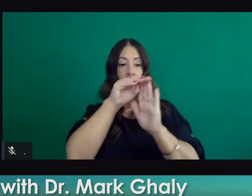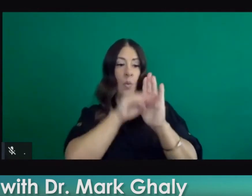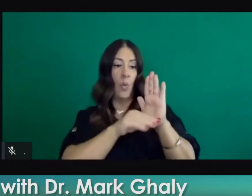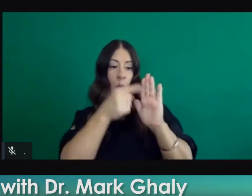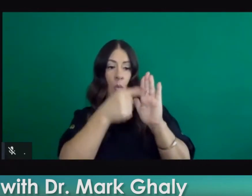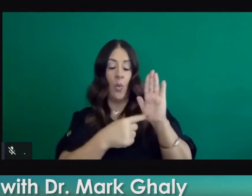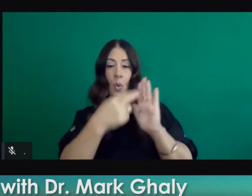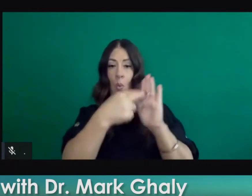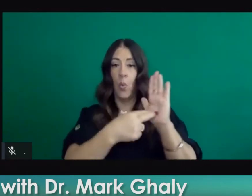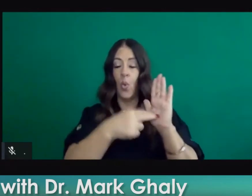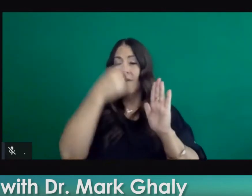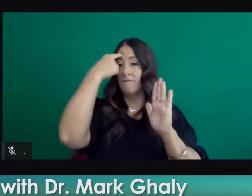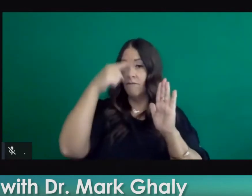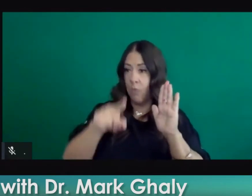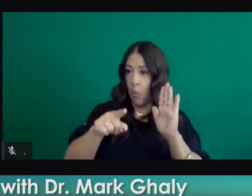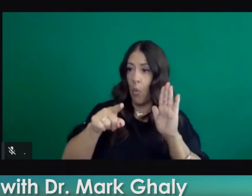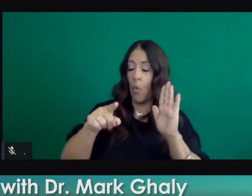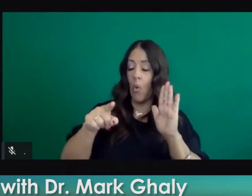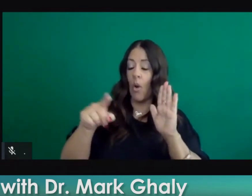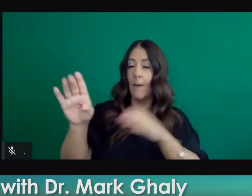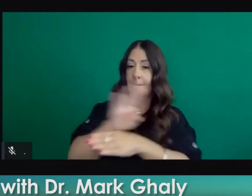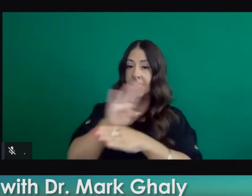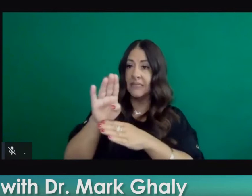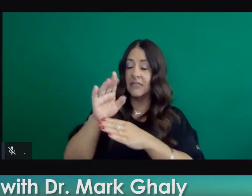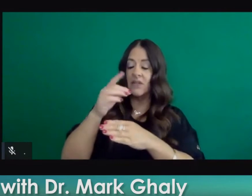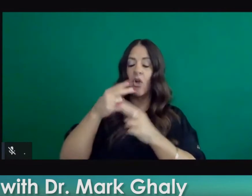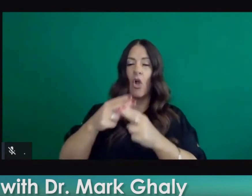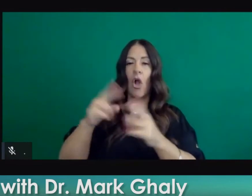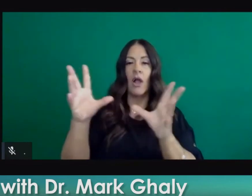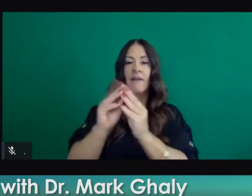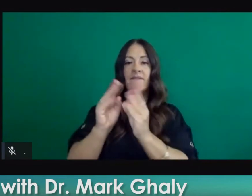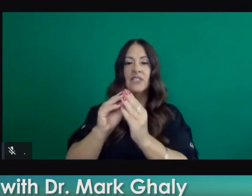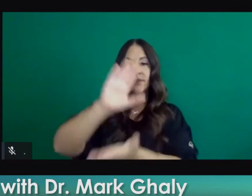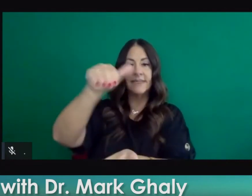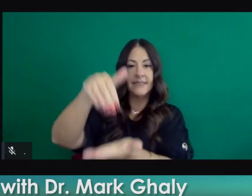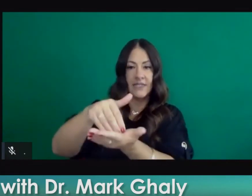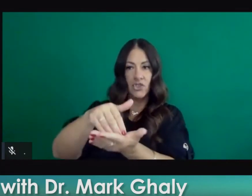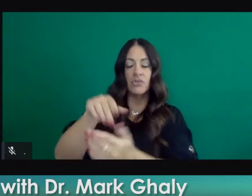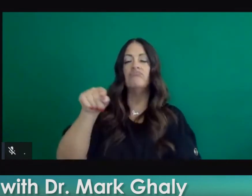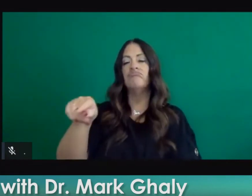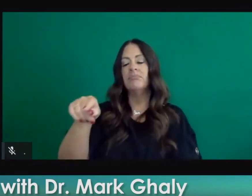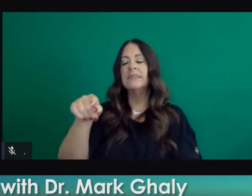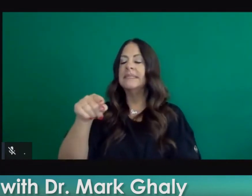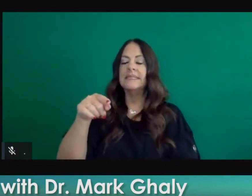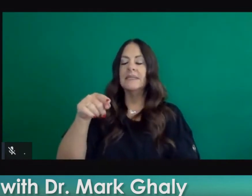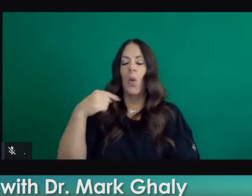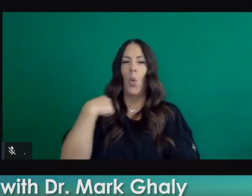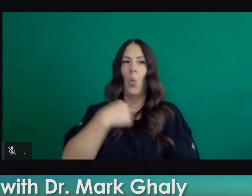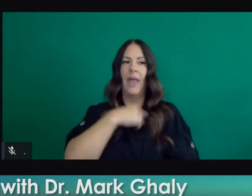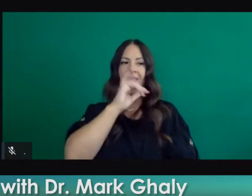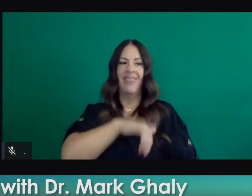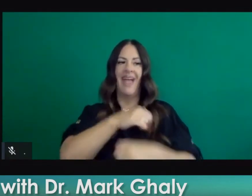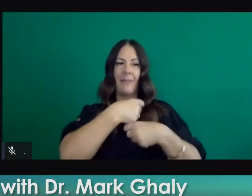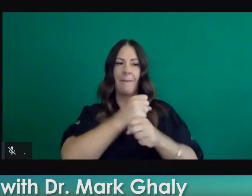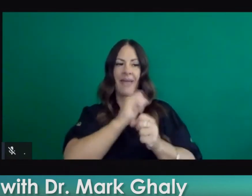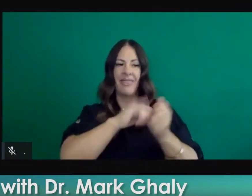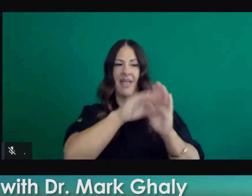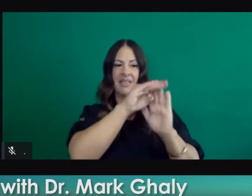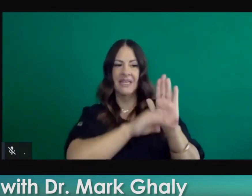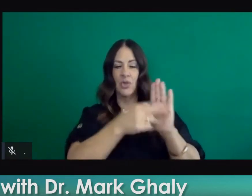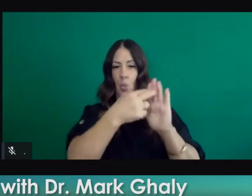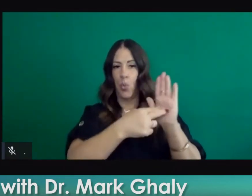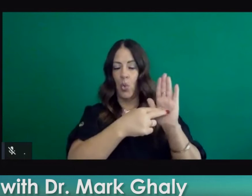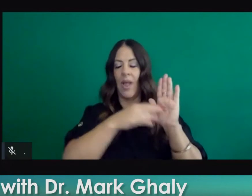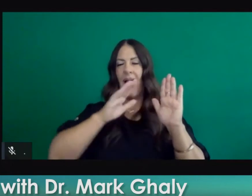out soon. They are not in our tiering system yet. We are, of course, putting the